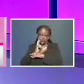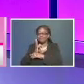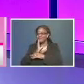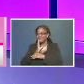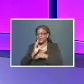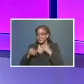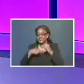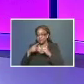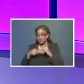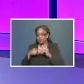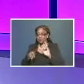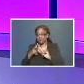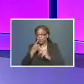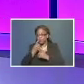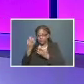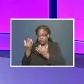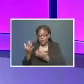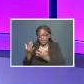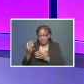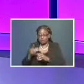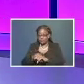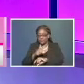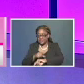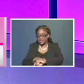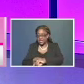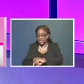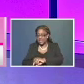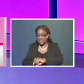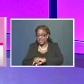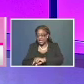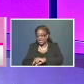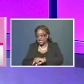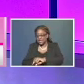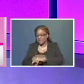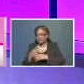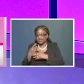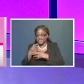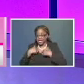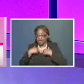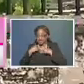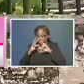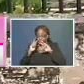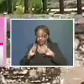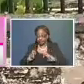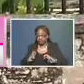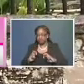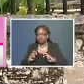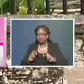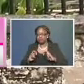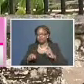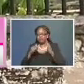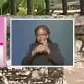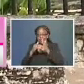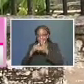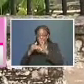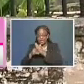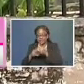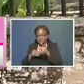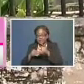addressing those who have waited extreme lengths of time to have their cases reviewed. There are persons who have